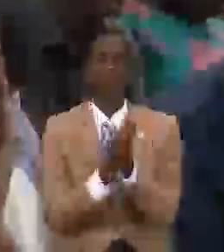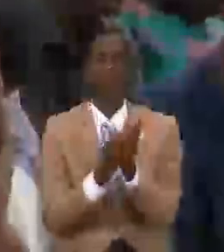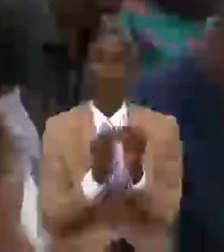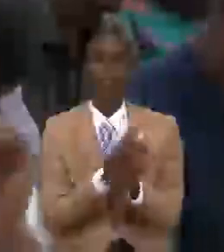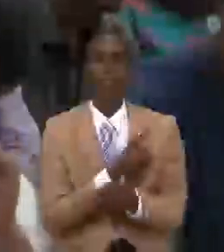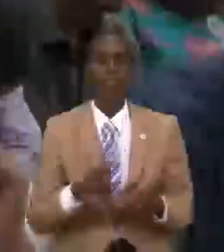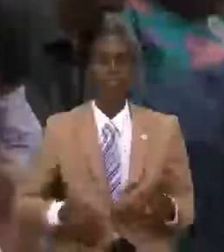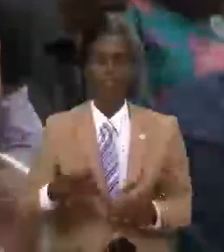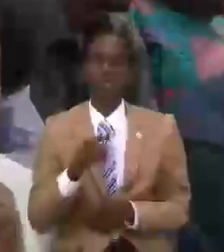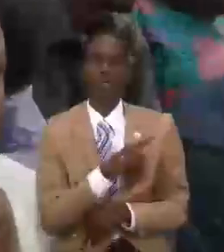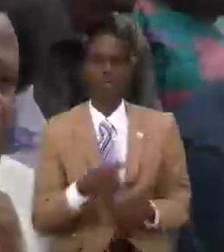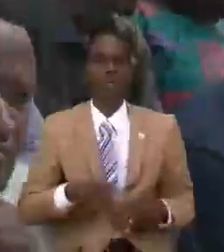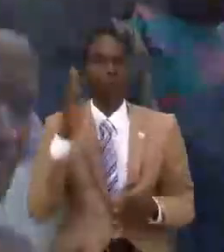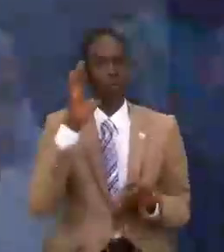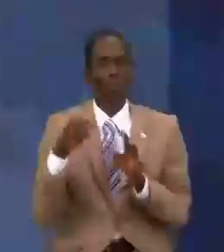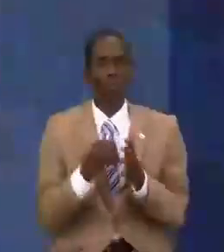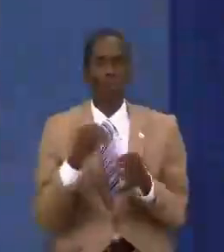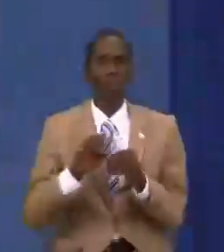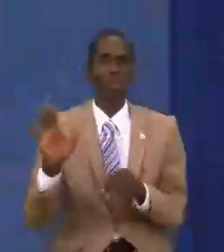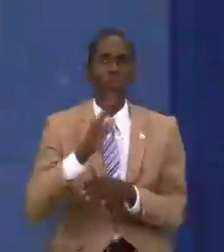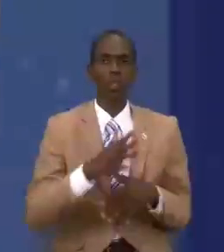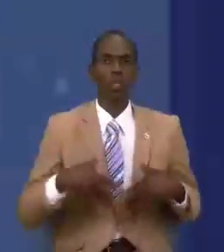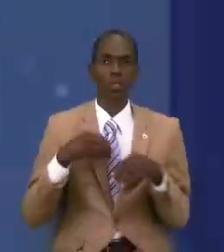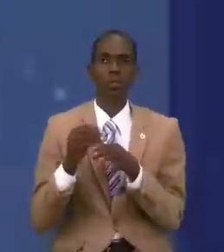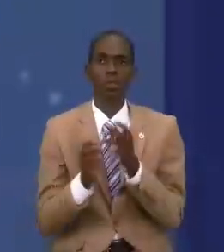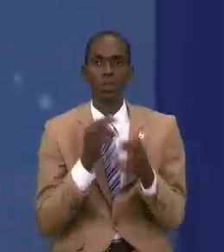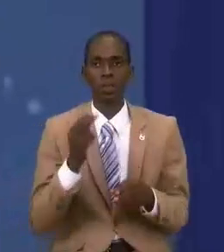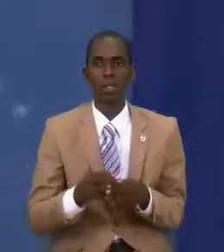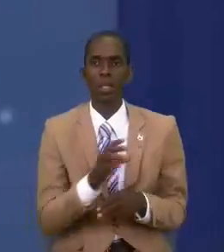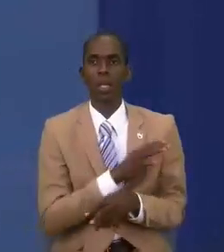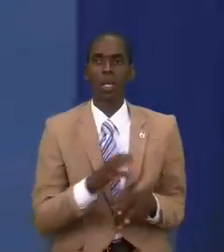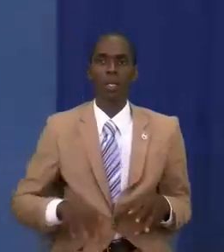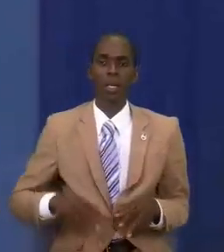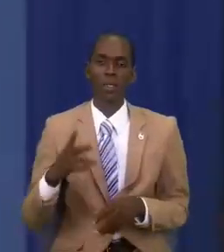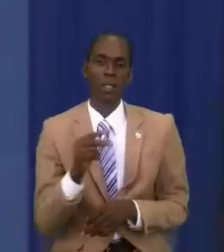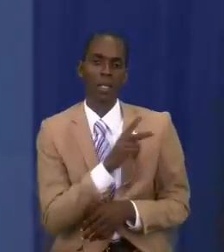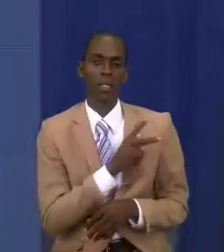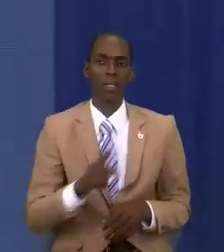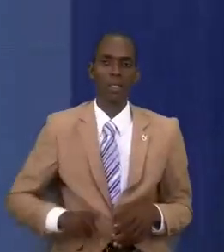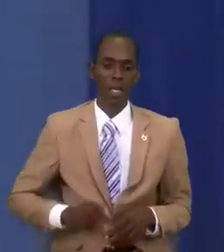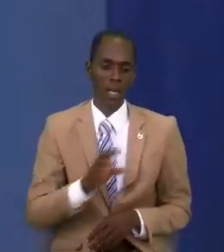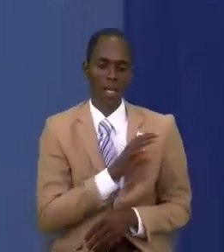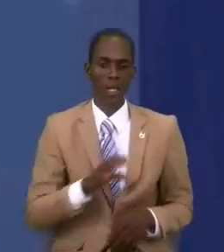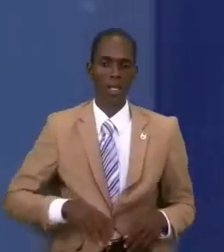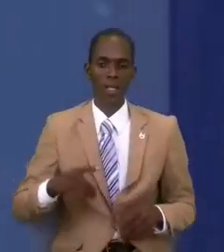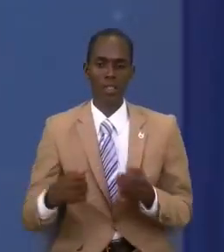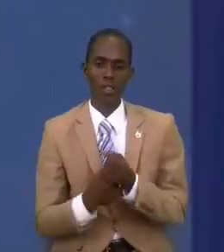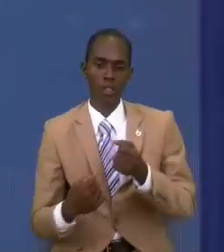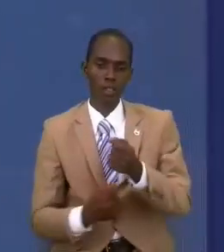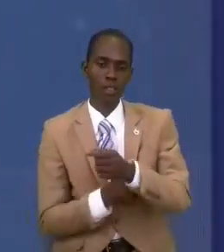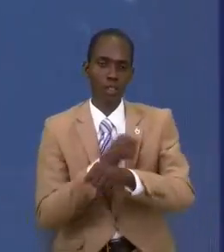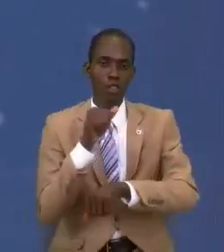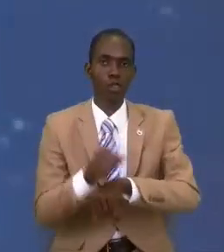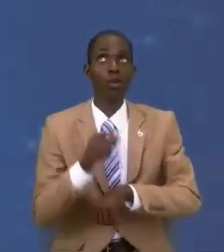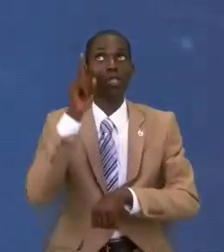Amen. Christ the King, Christ the cornerstone, he will fulfill everything in every one of